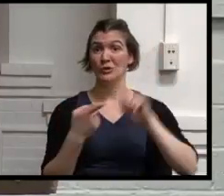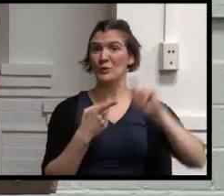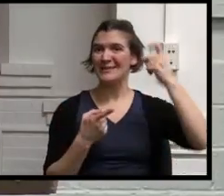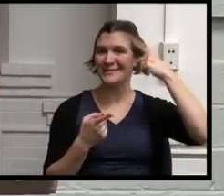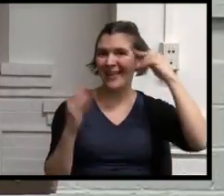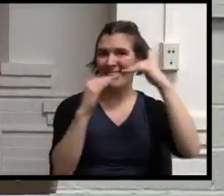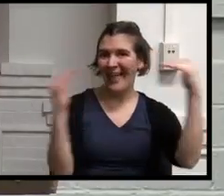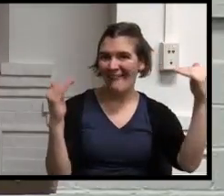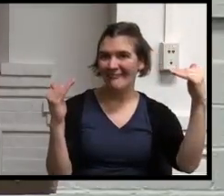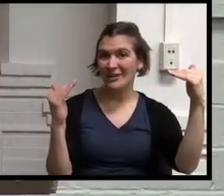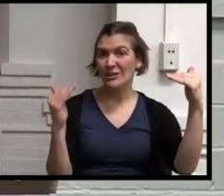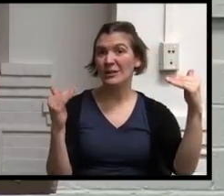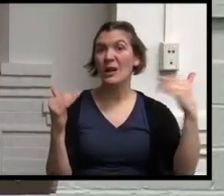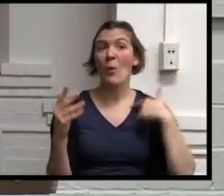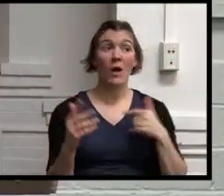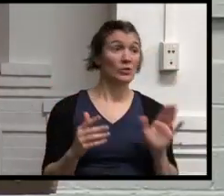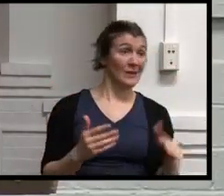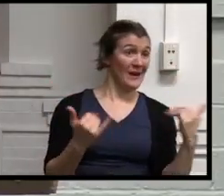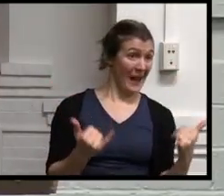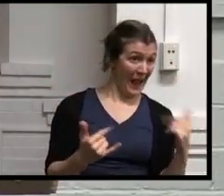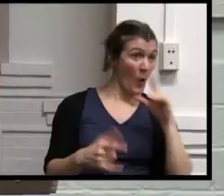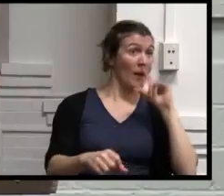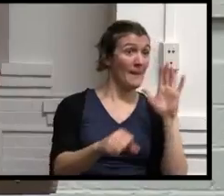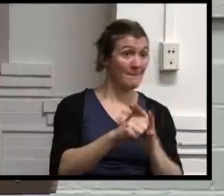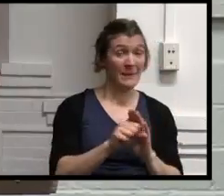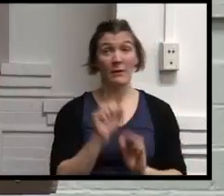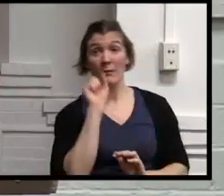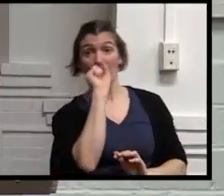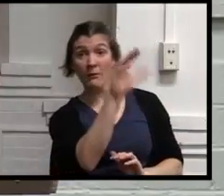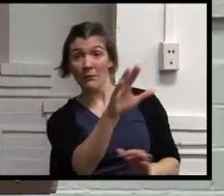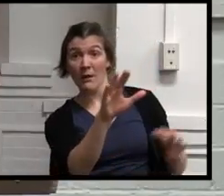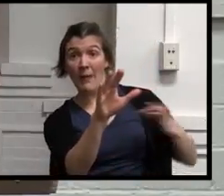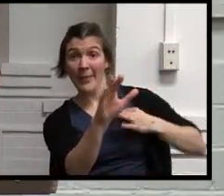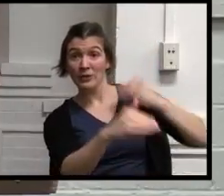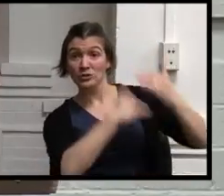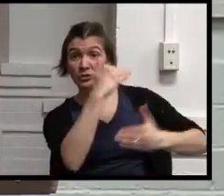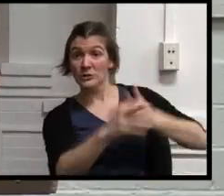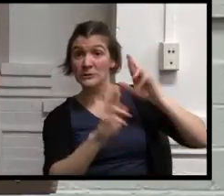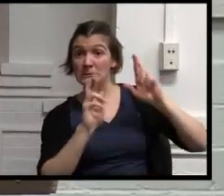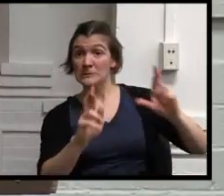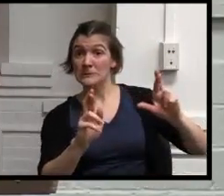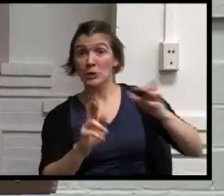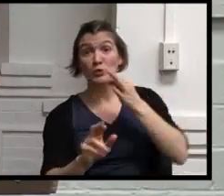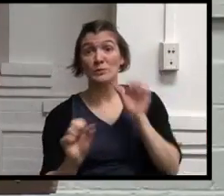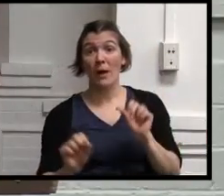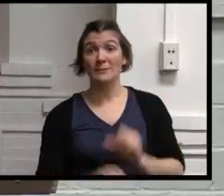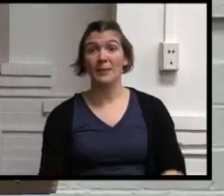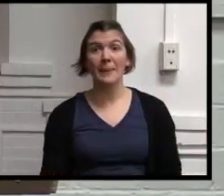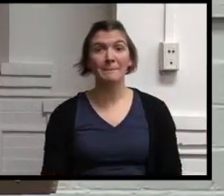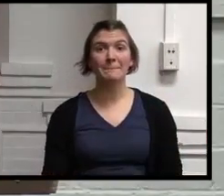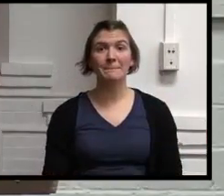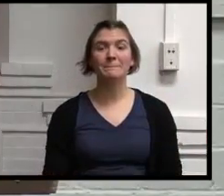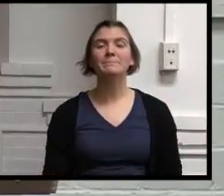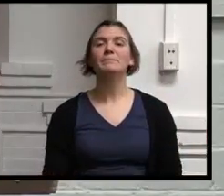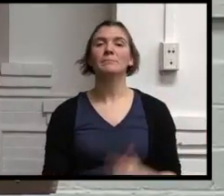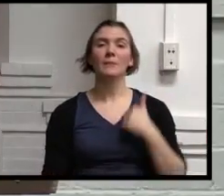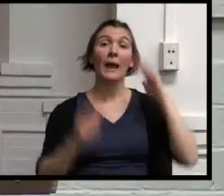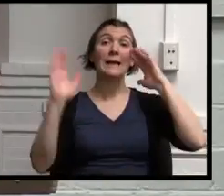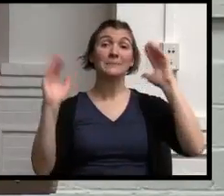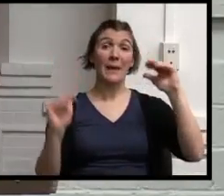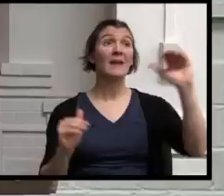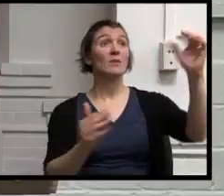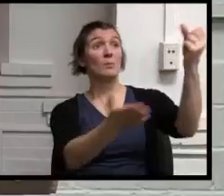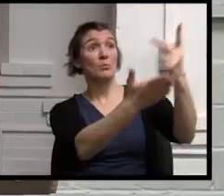take, we want to make a commitment at this point to proceed with the project as early as possible, which we would expect to